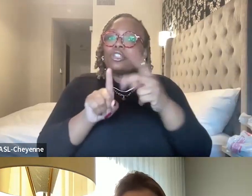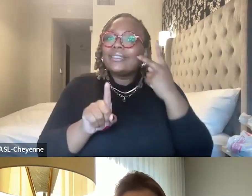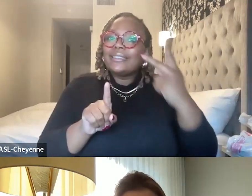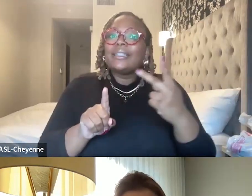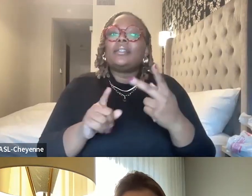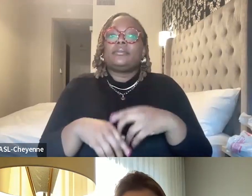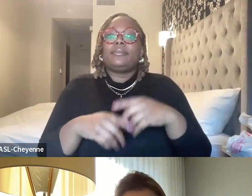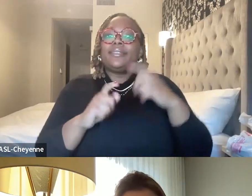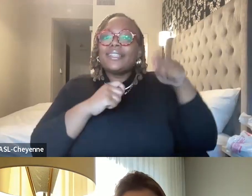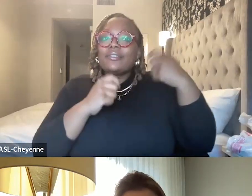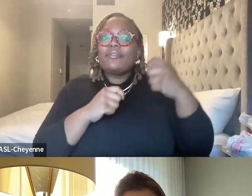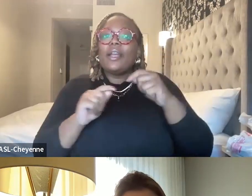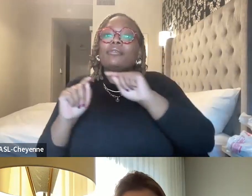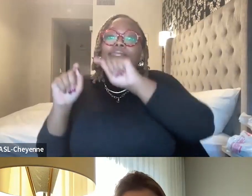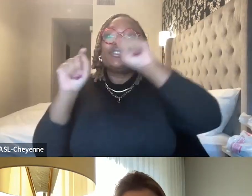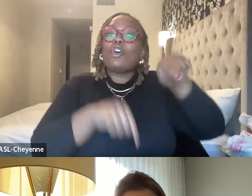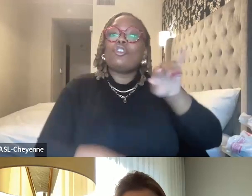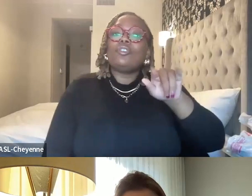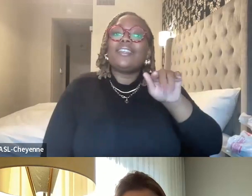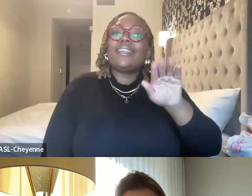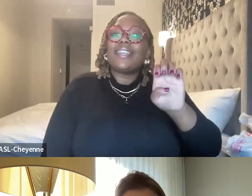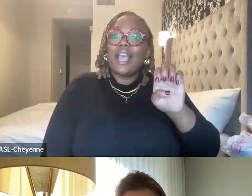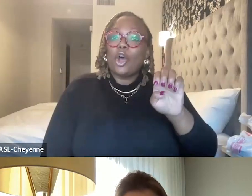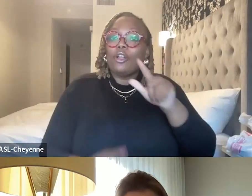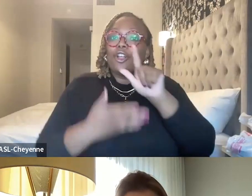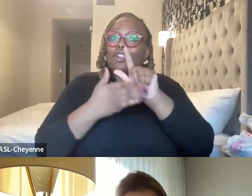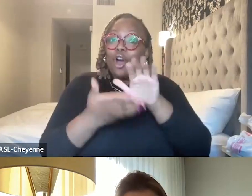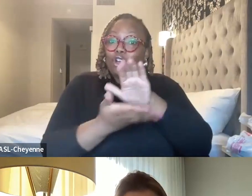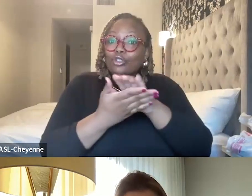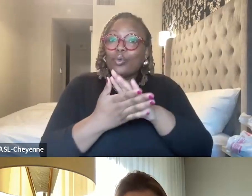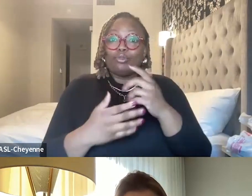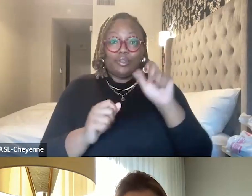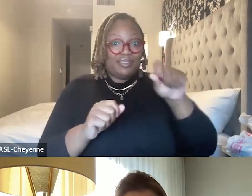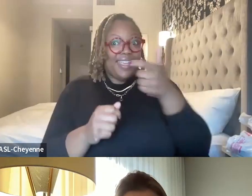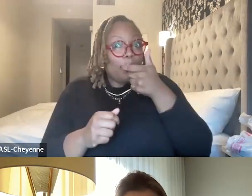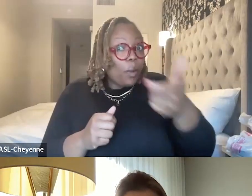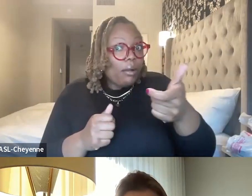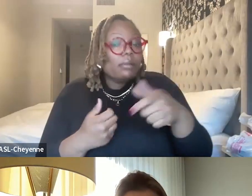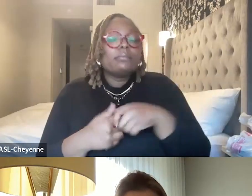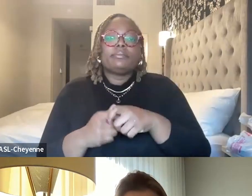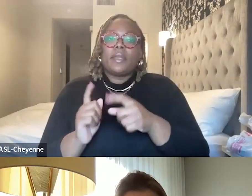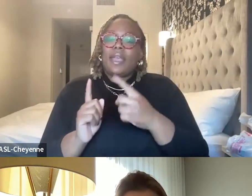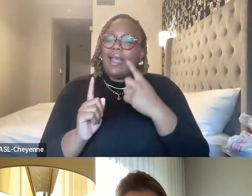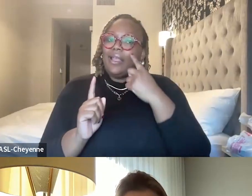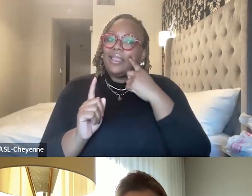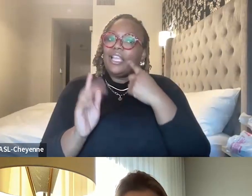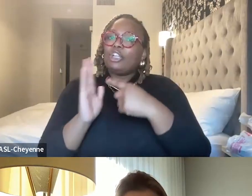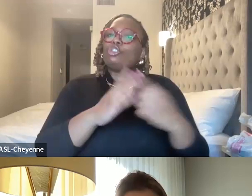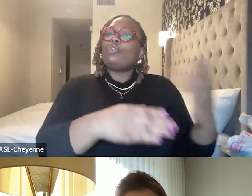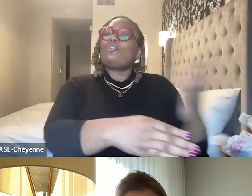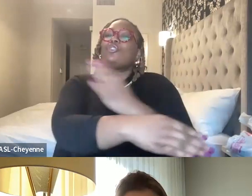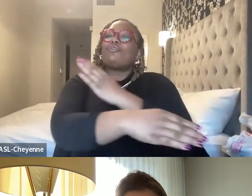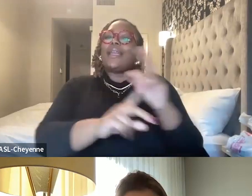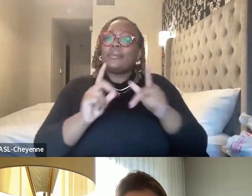taking this film to Yale Law School, for example, to screen it there. I mean, I think it shows the range of people who need to